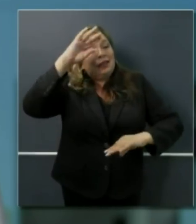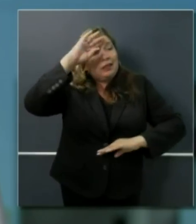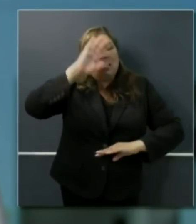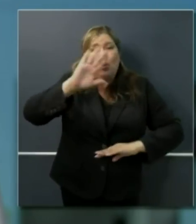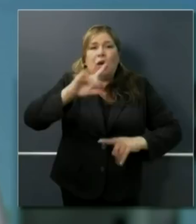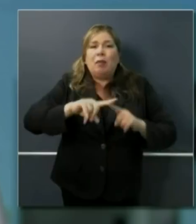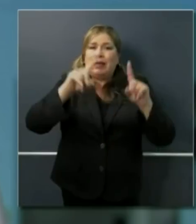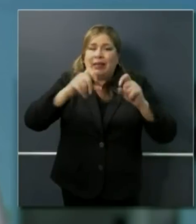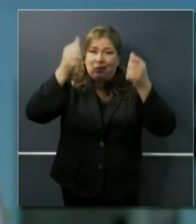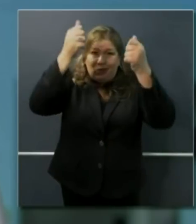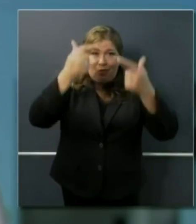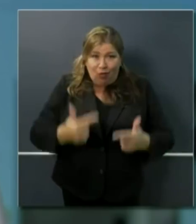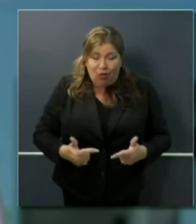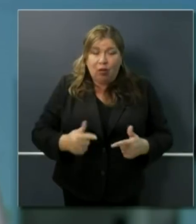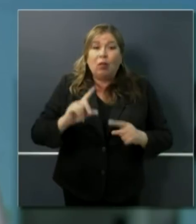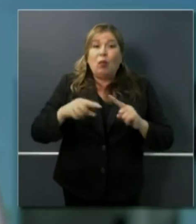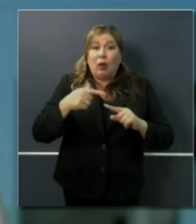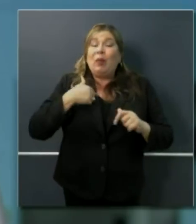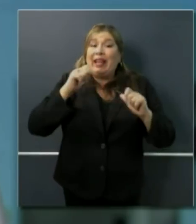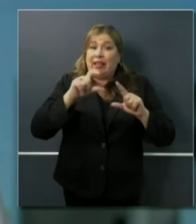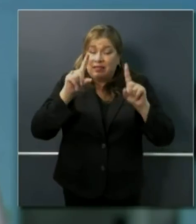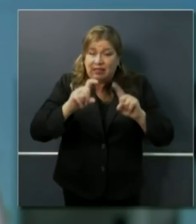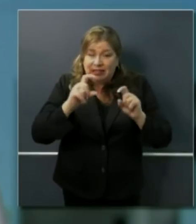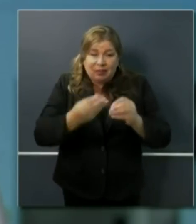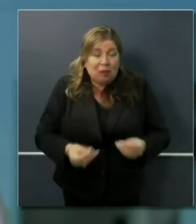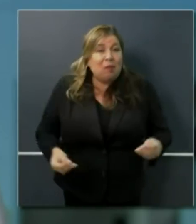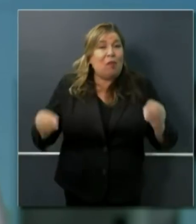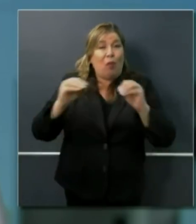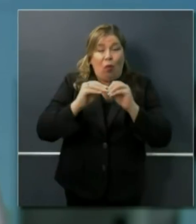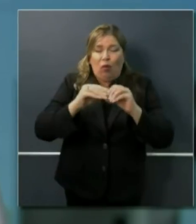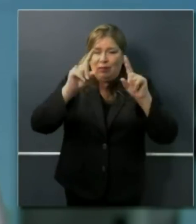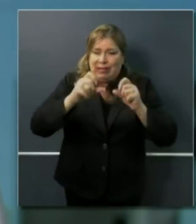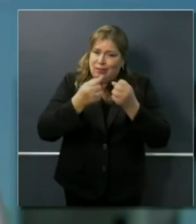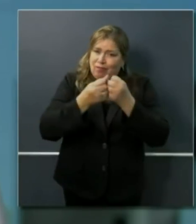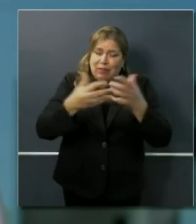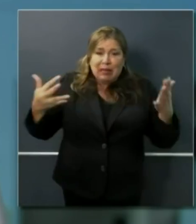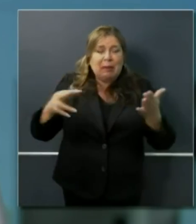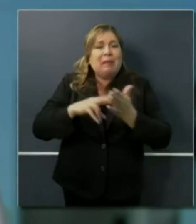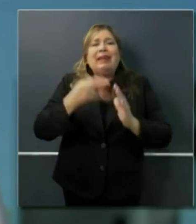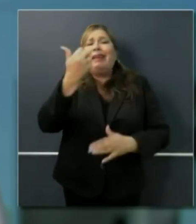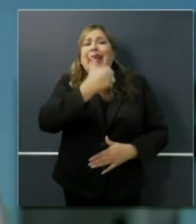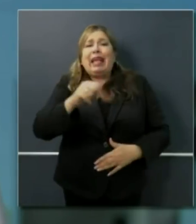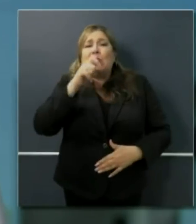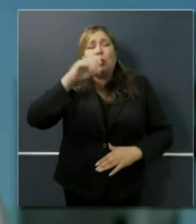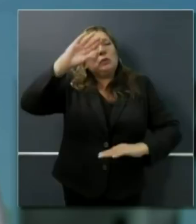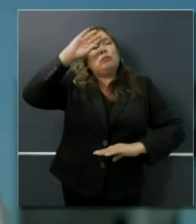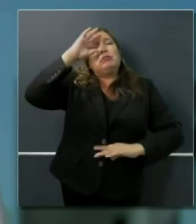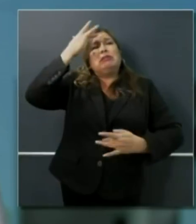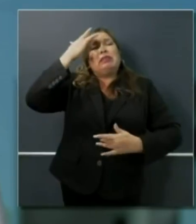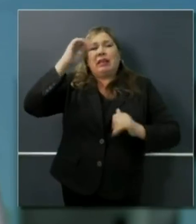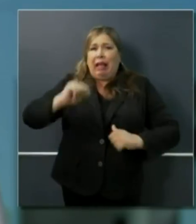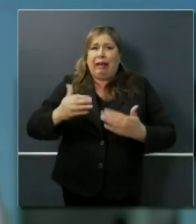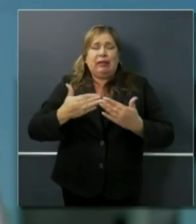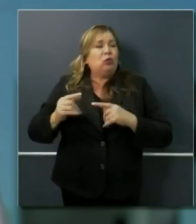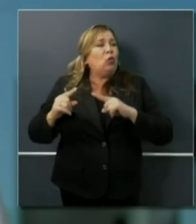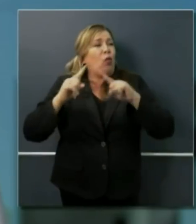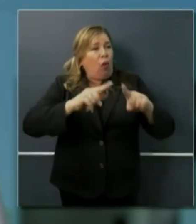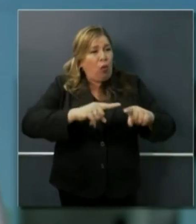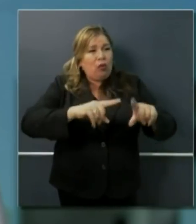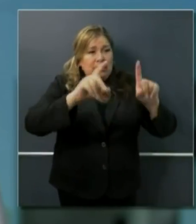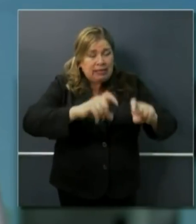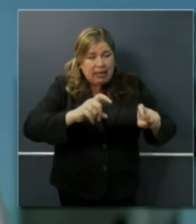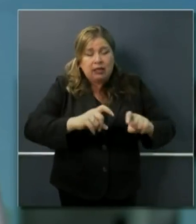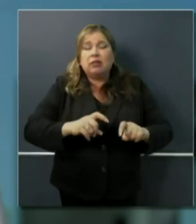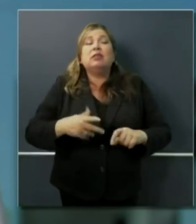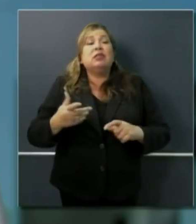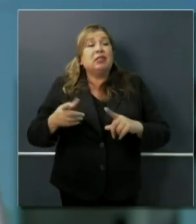once we hit that level, and we know that individuals who have symptoms can get tested and the results